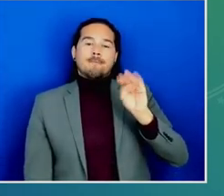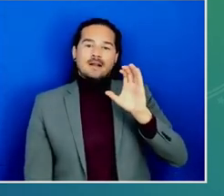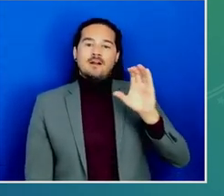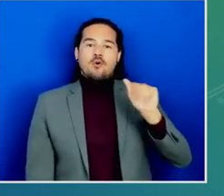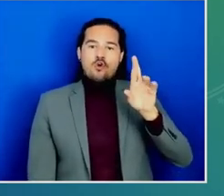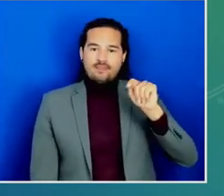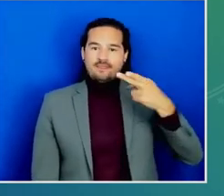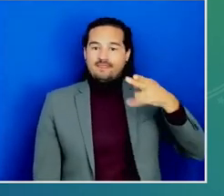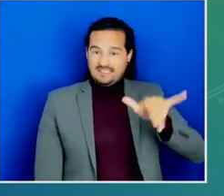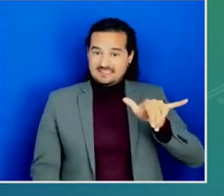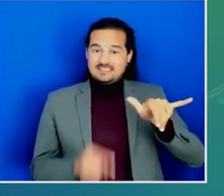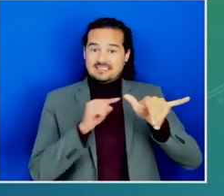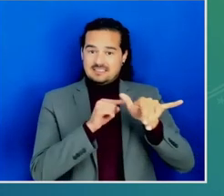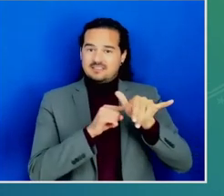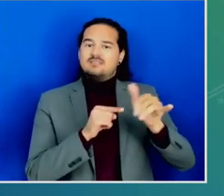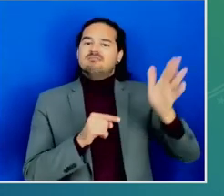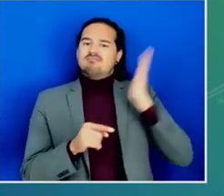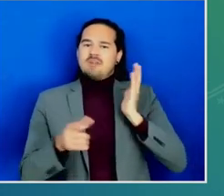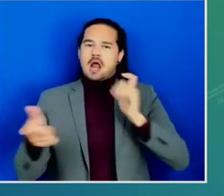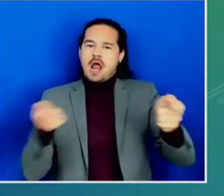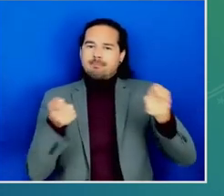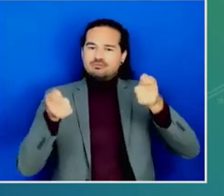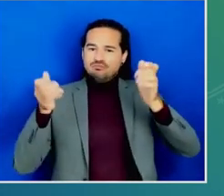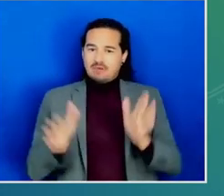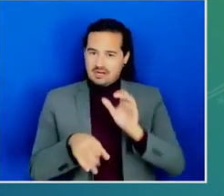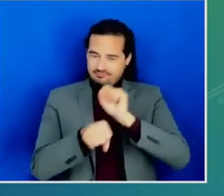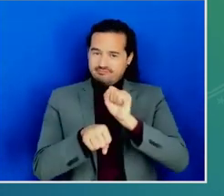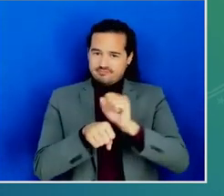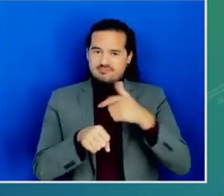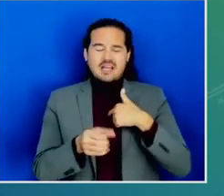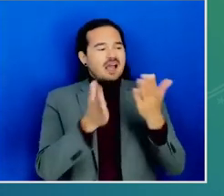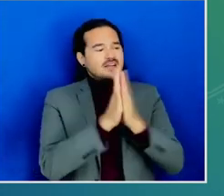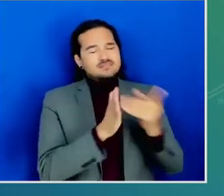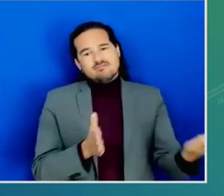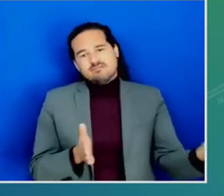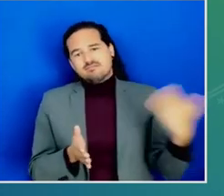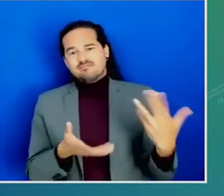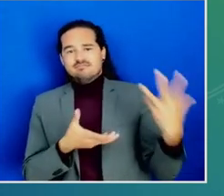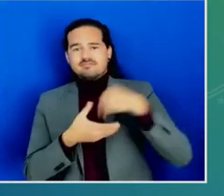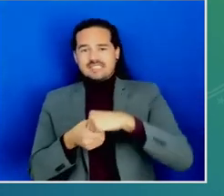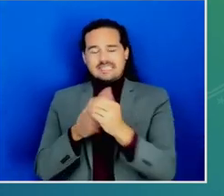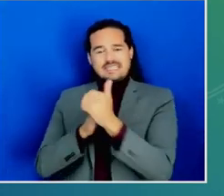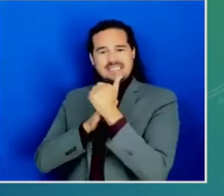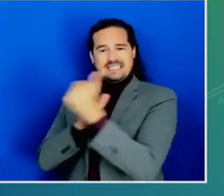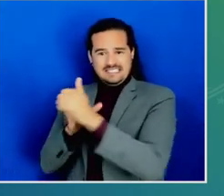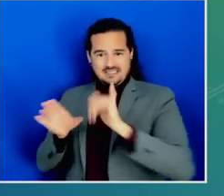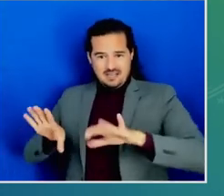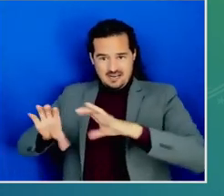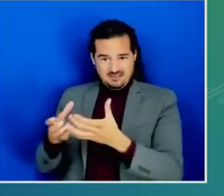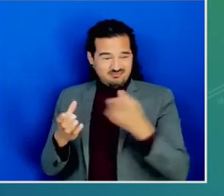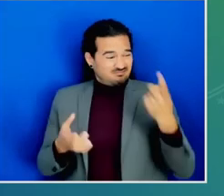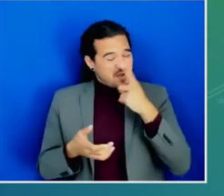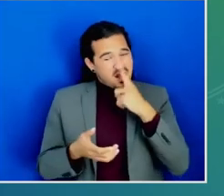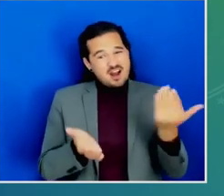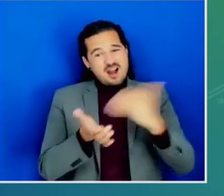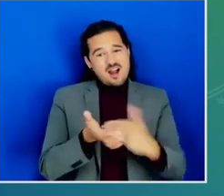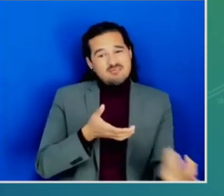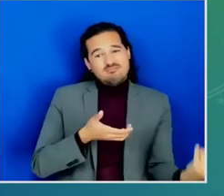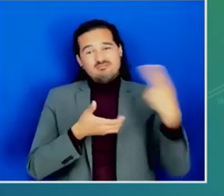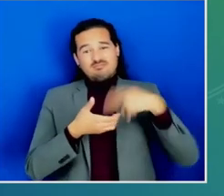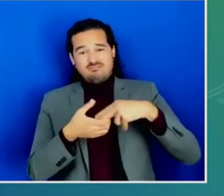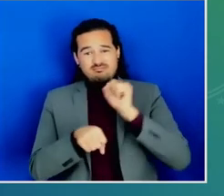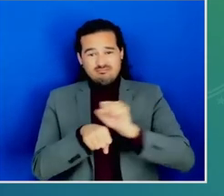EPA administrator, and this role, she led the office, and it shows how serious I am to ask her to come back, but it shows how committed she is